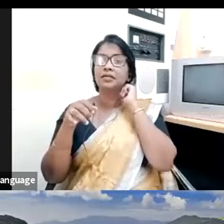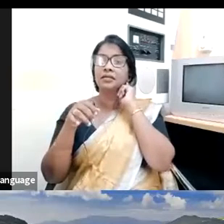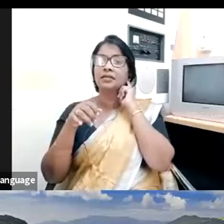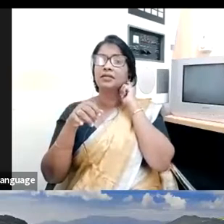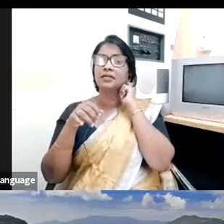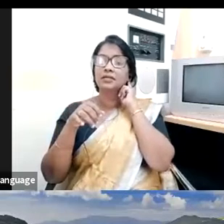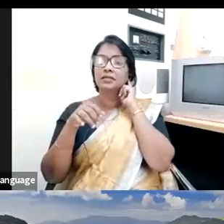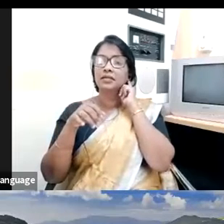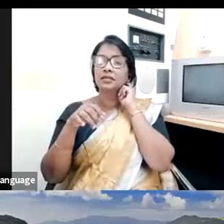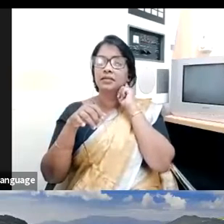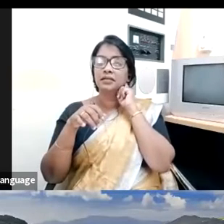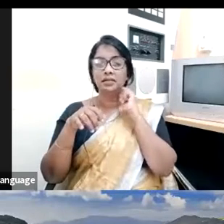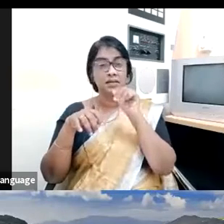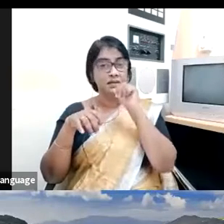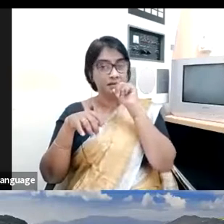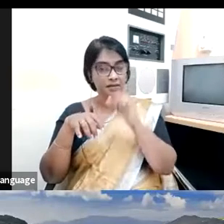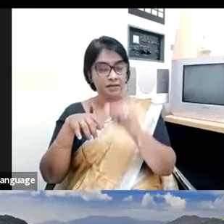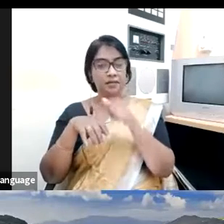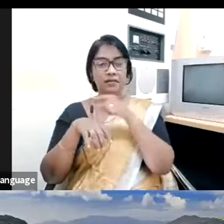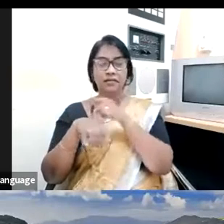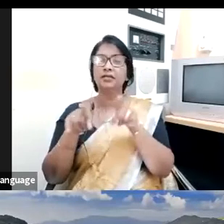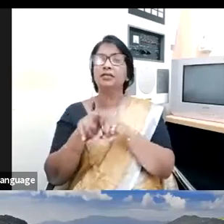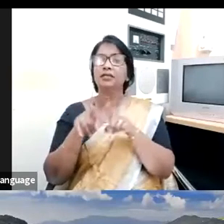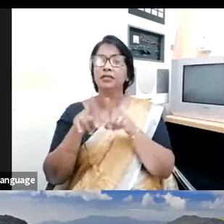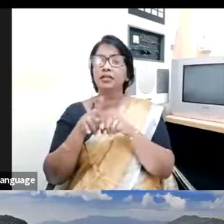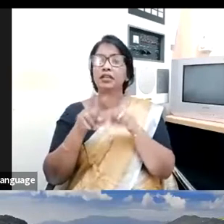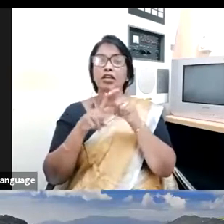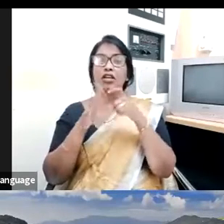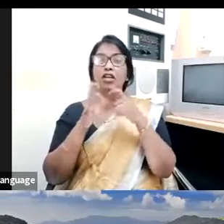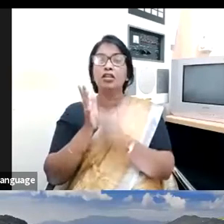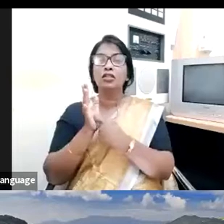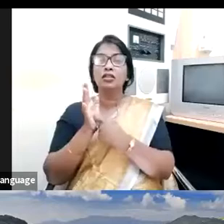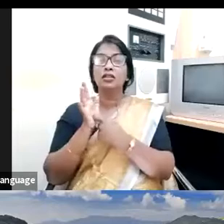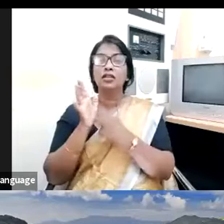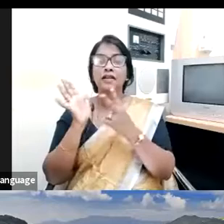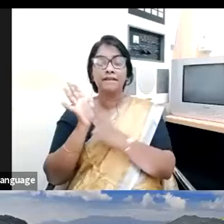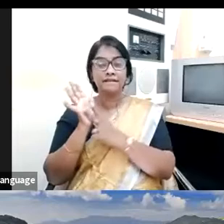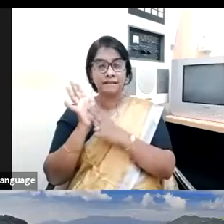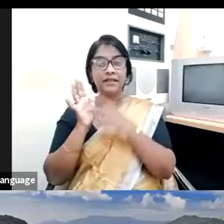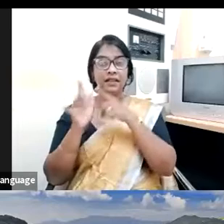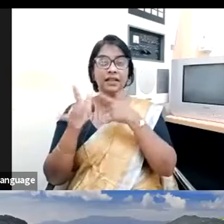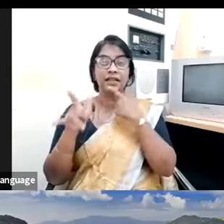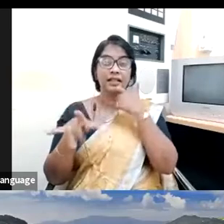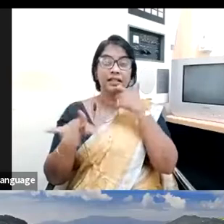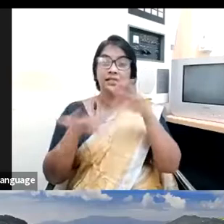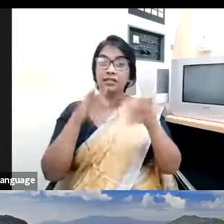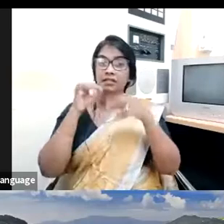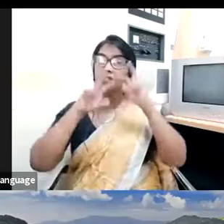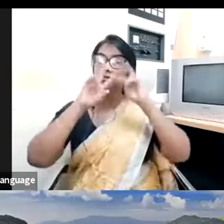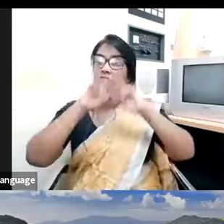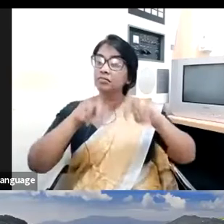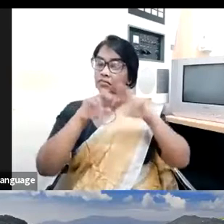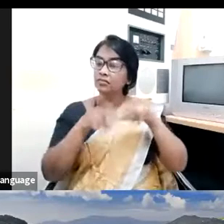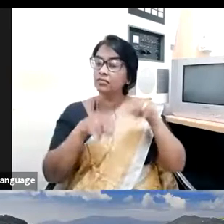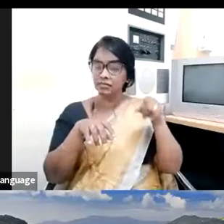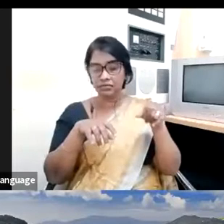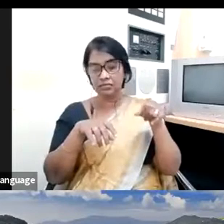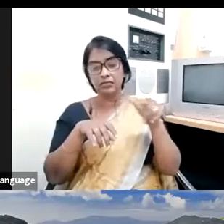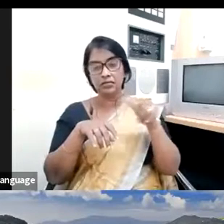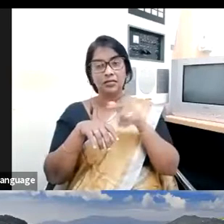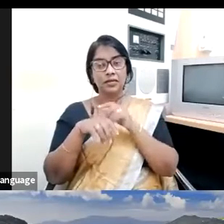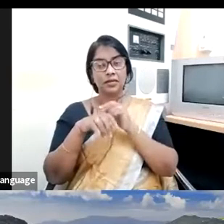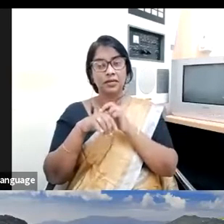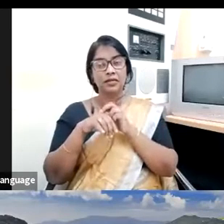study done by Dr. Vijayaratna of the Tea Research Institute, where he says that increase in ambient carbon dioxide